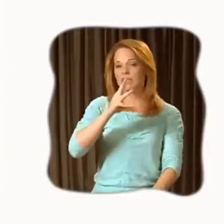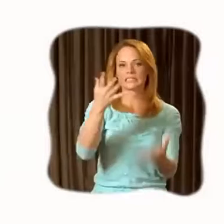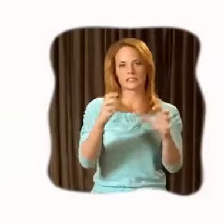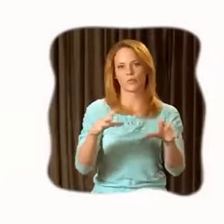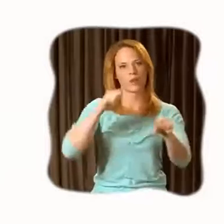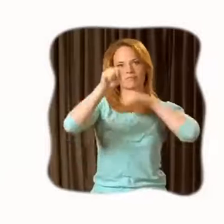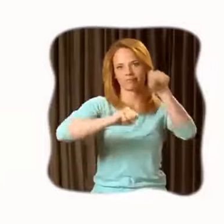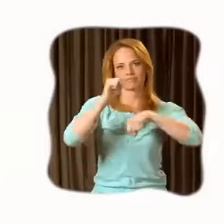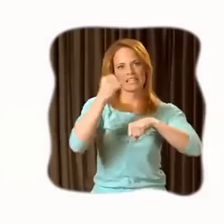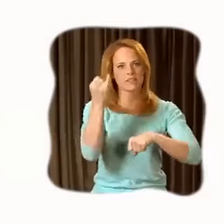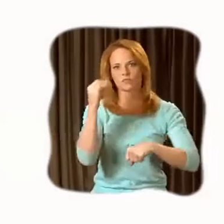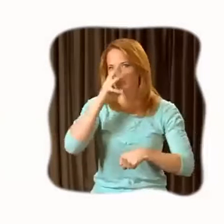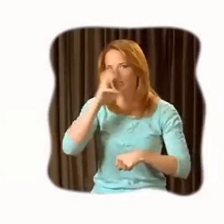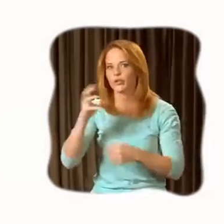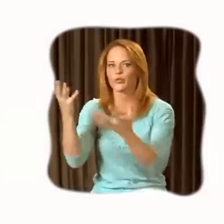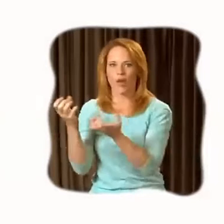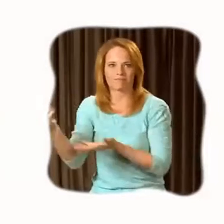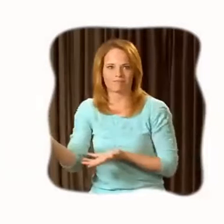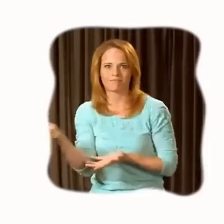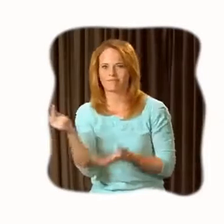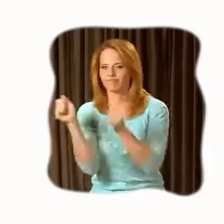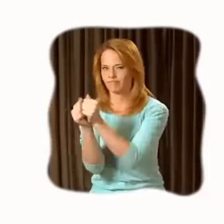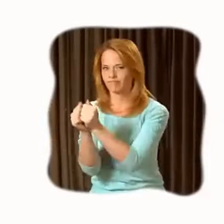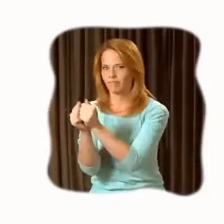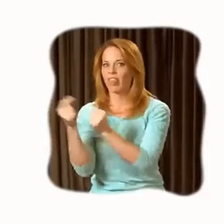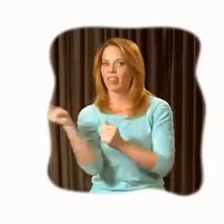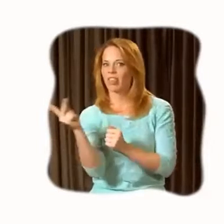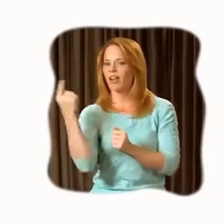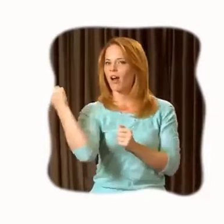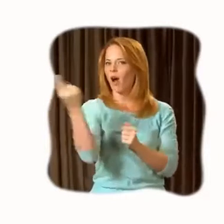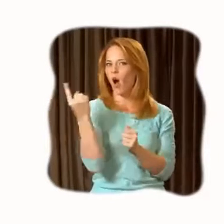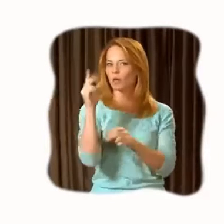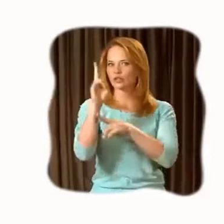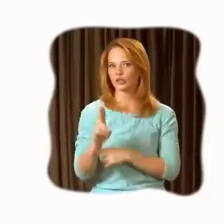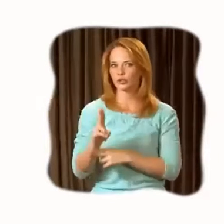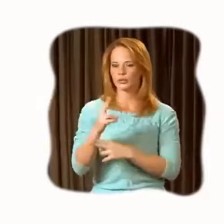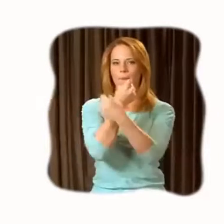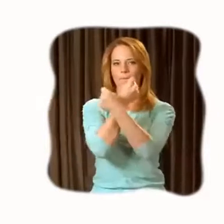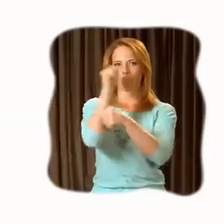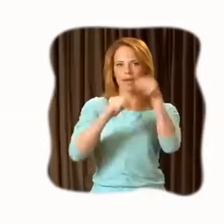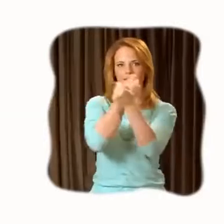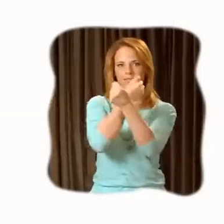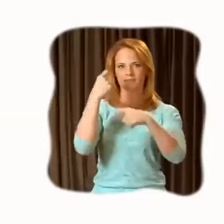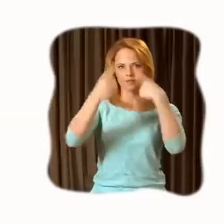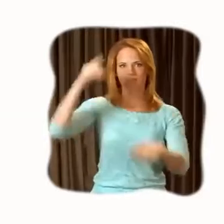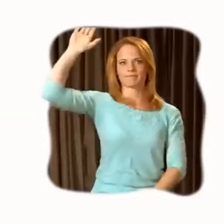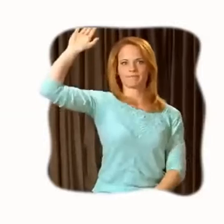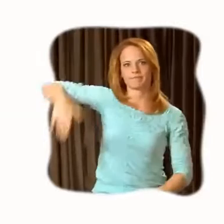Wilson wouldn't ride his bike unless Chester wanted to. And they always used hand signals.